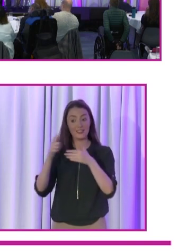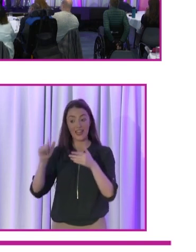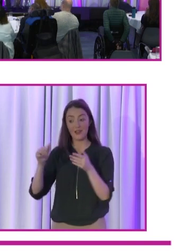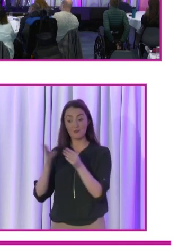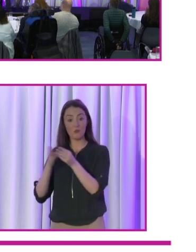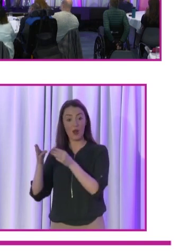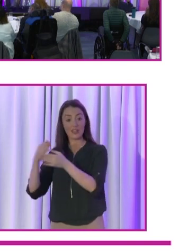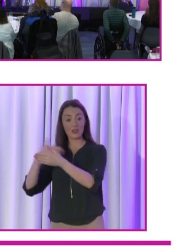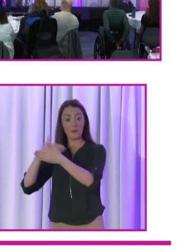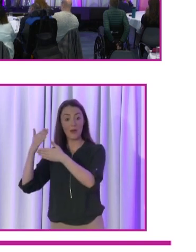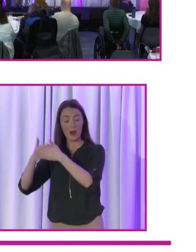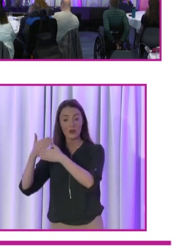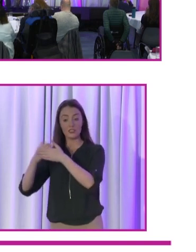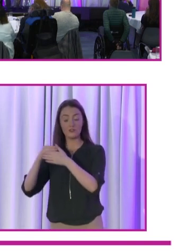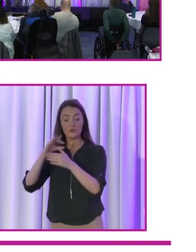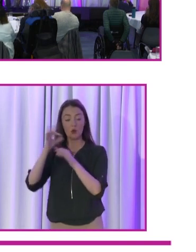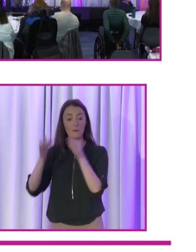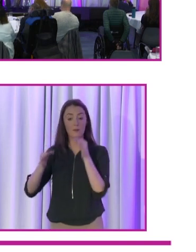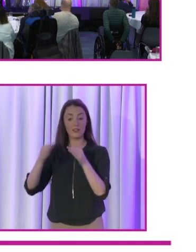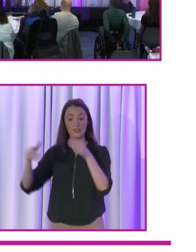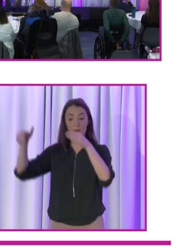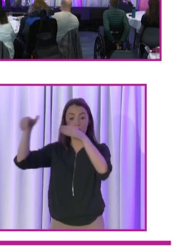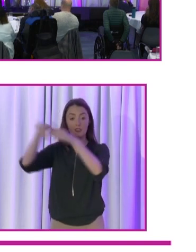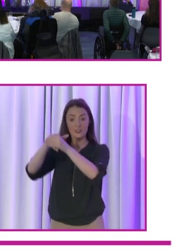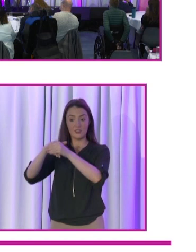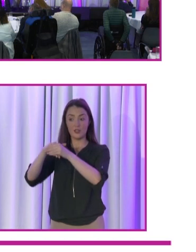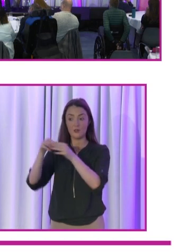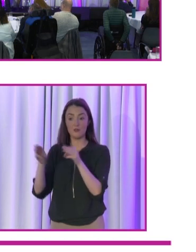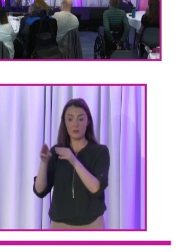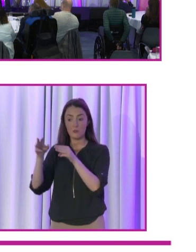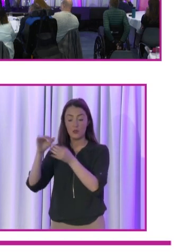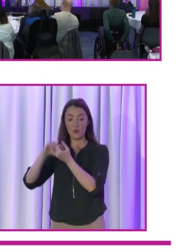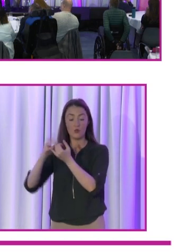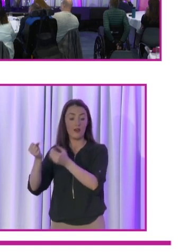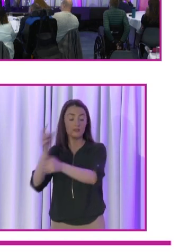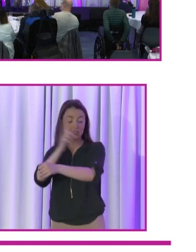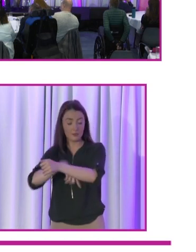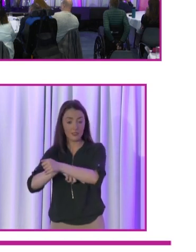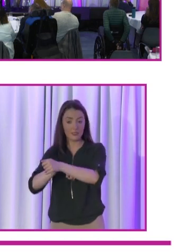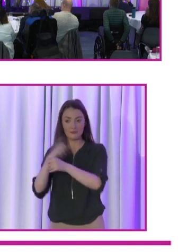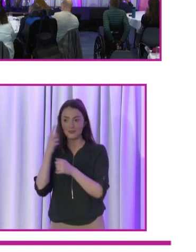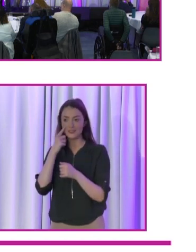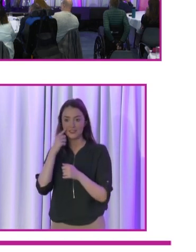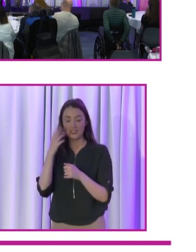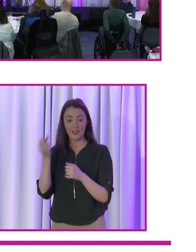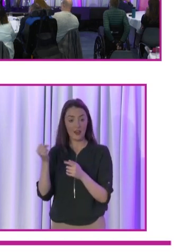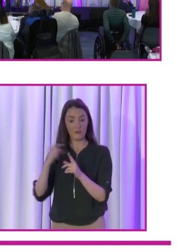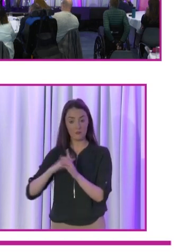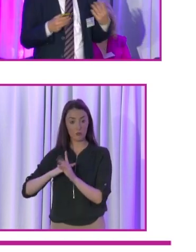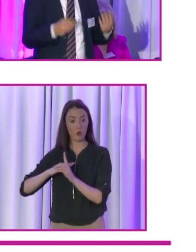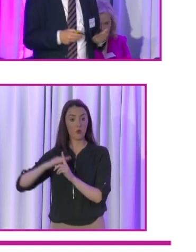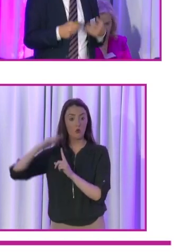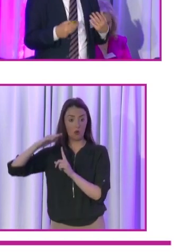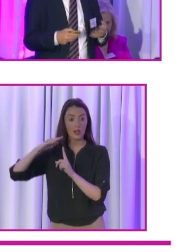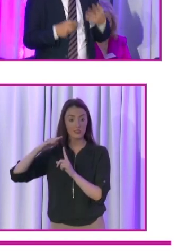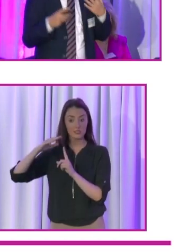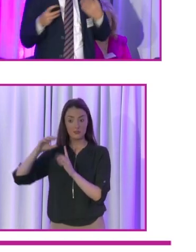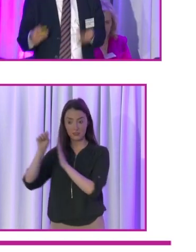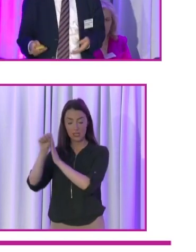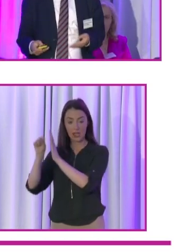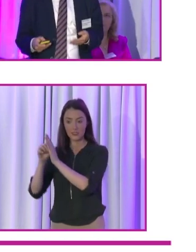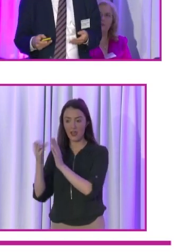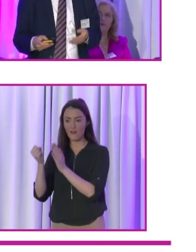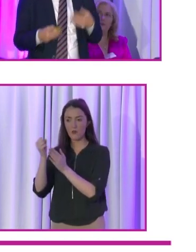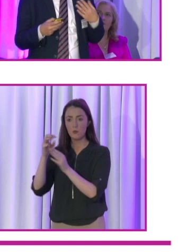barriers when it comes to political participation of persons with disabilities. We've seen that there has been progress in member states. We now have more